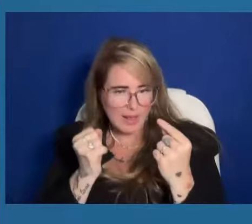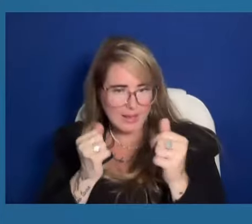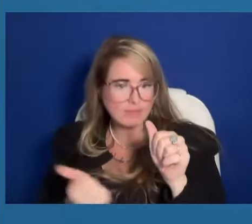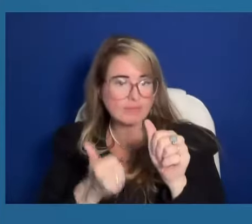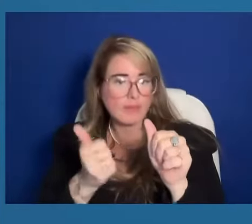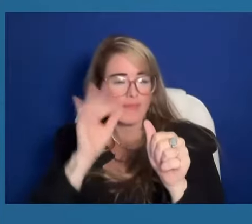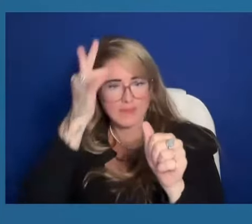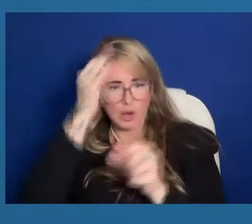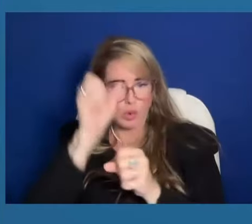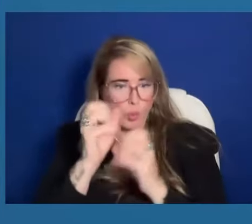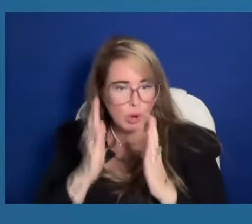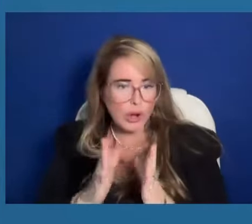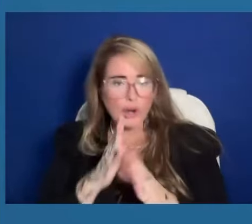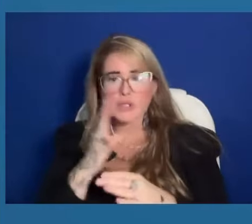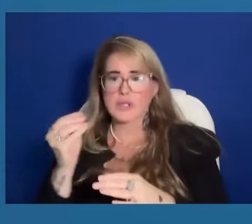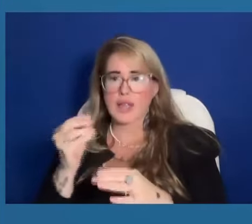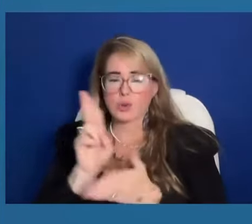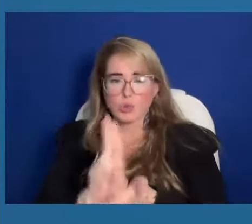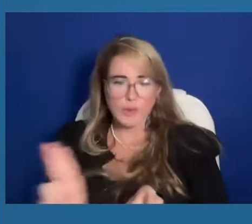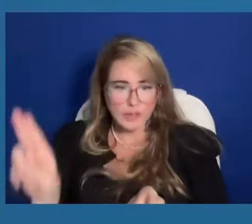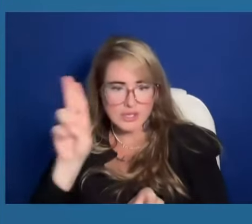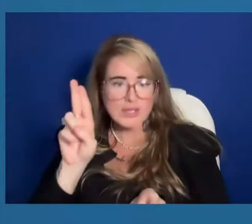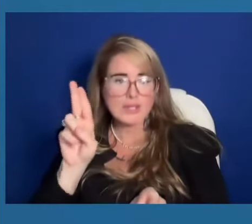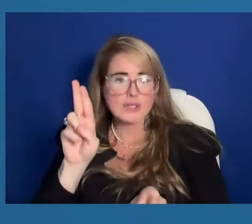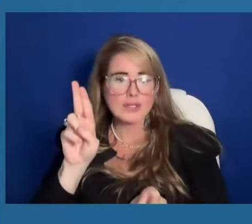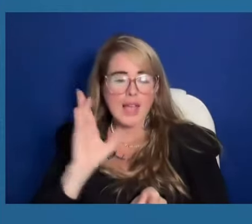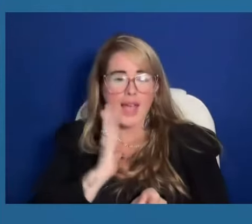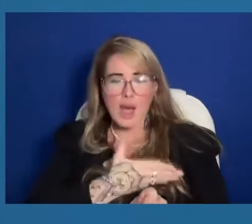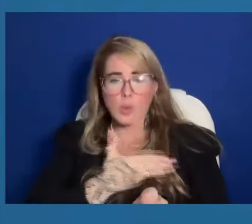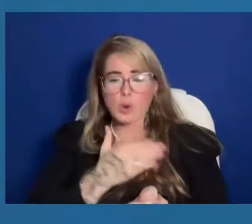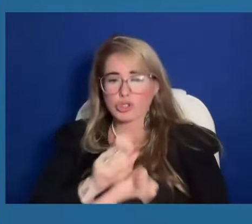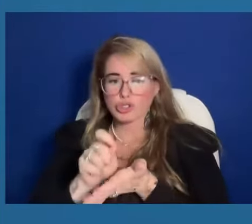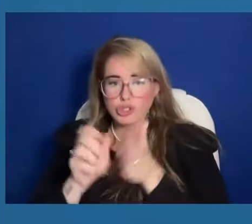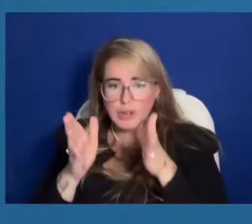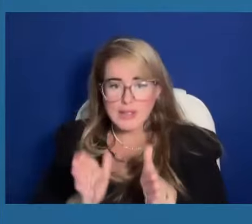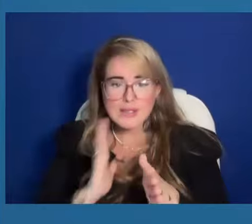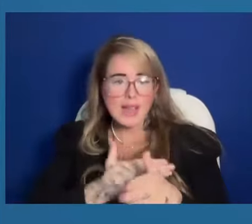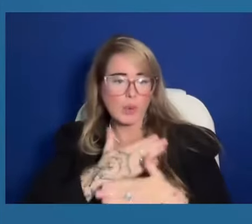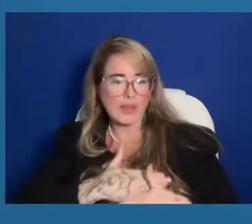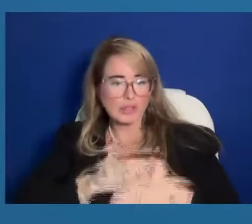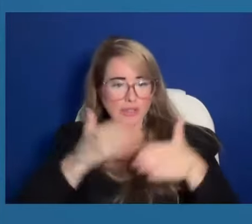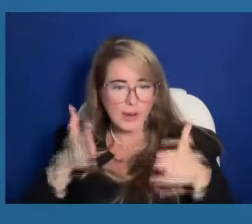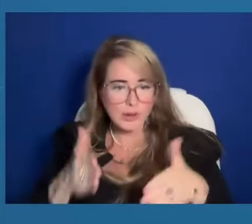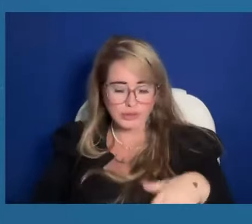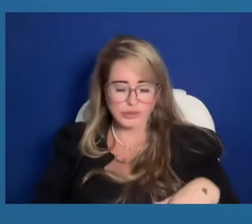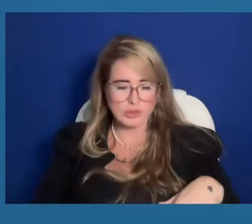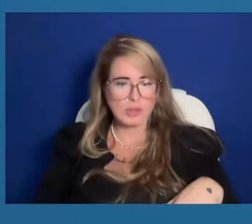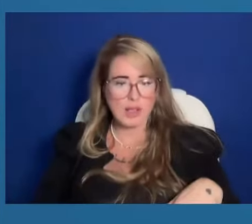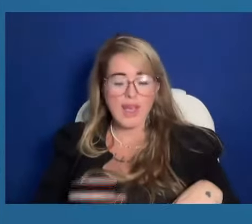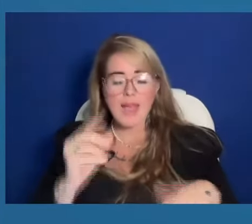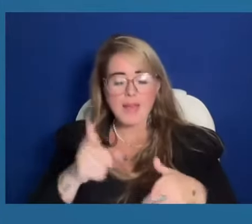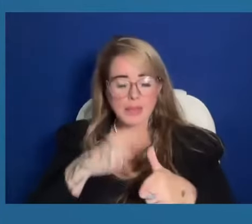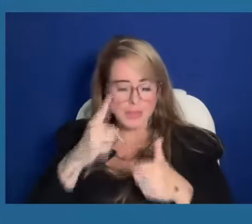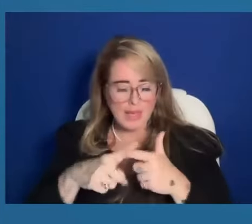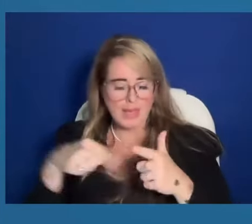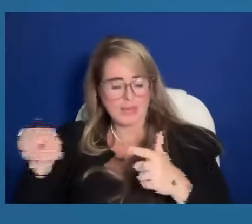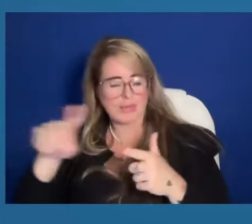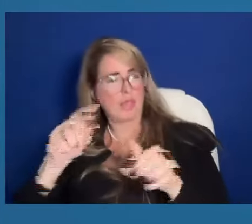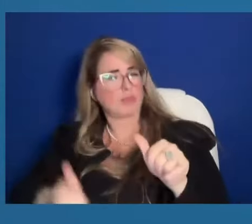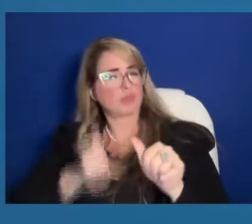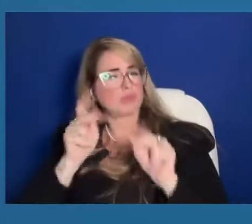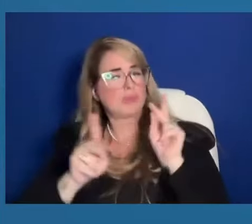federal workers and universities, our journalists, or even our entertainers. And then they come for the people